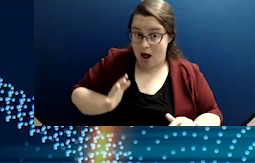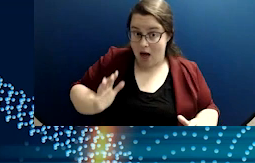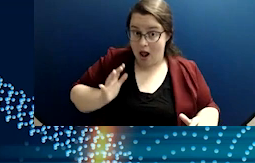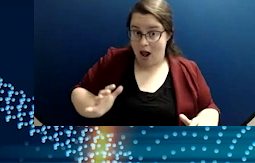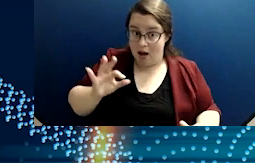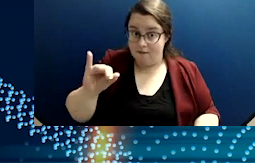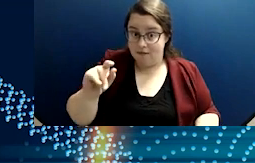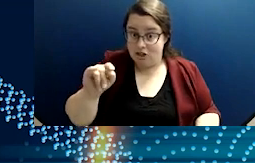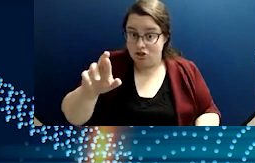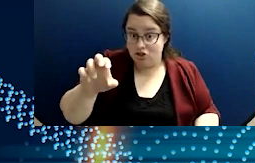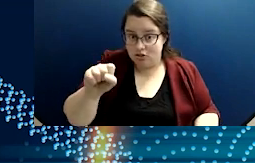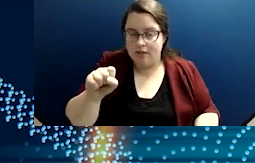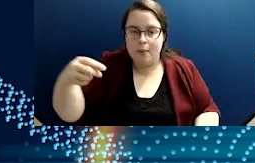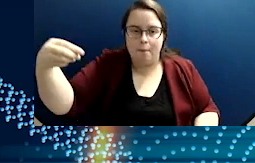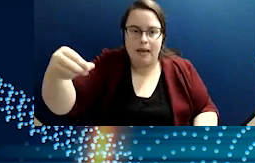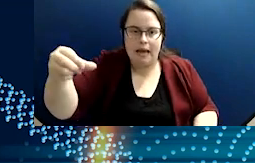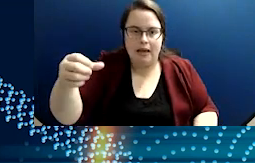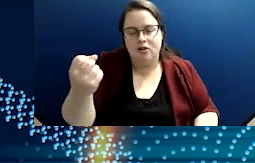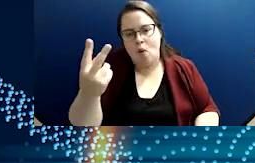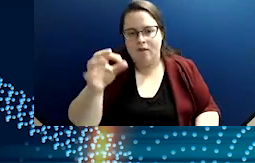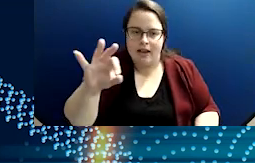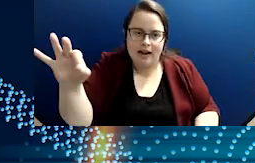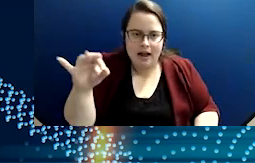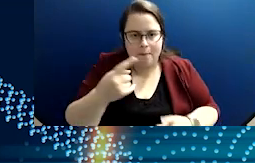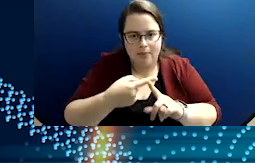features, it's going to be $12.99 per month.